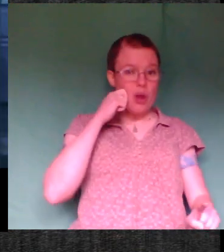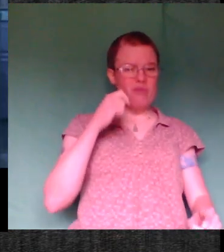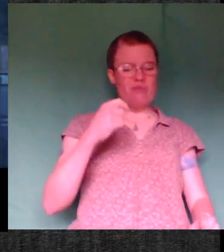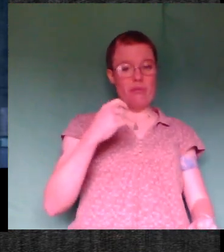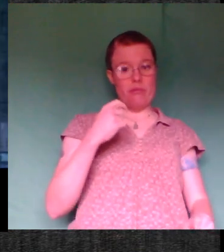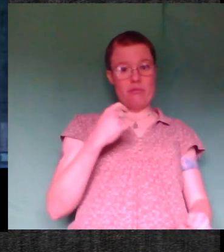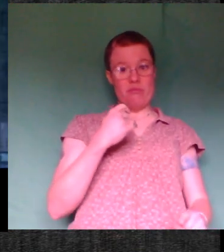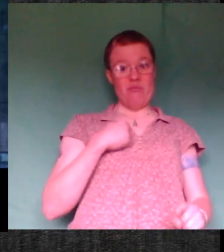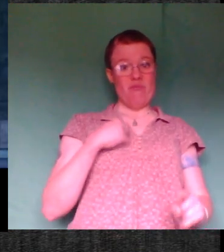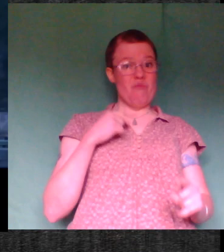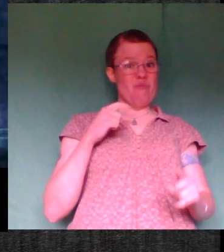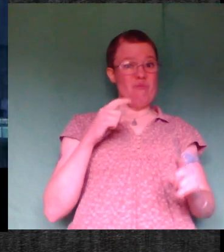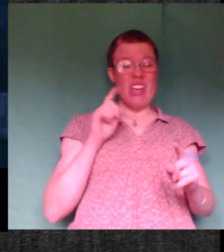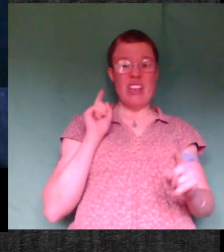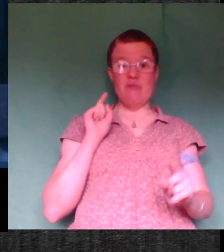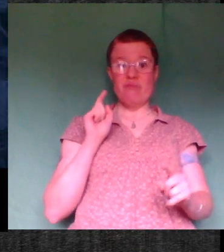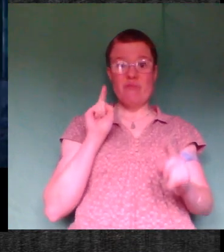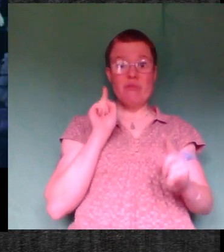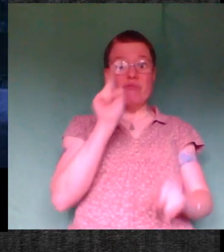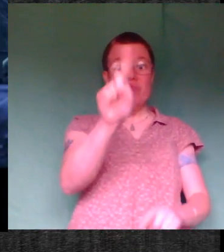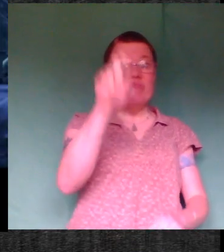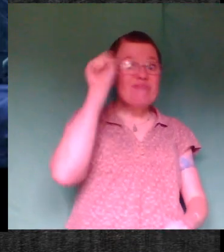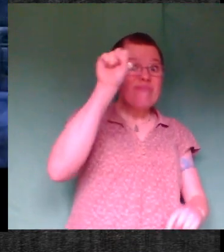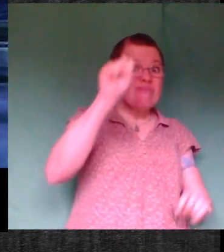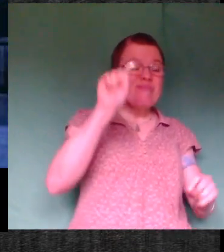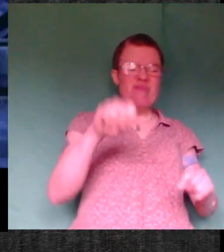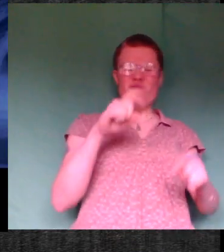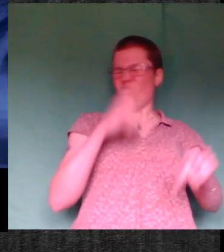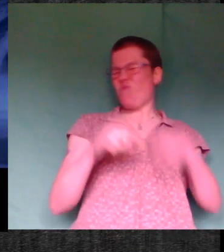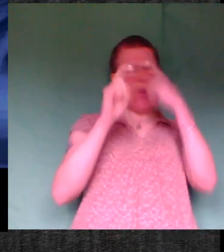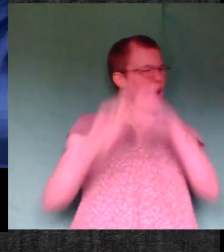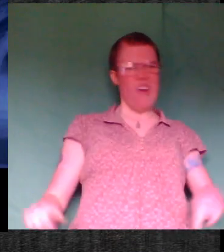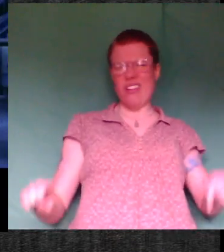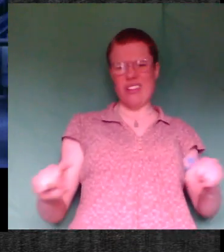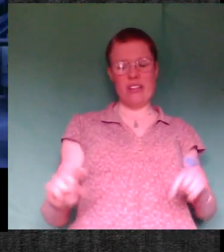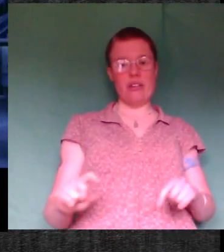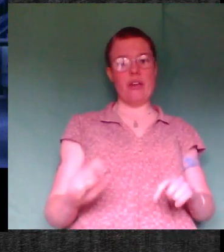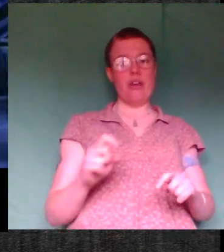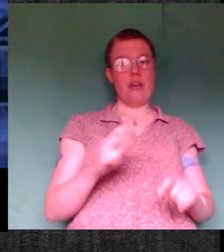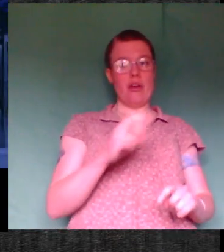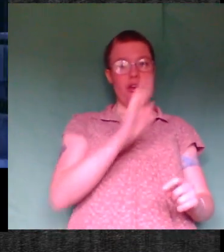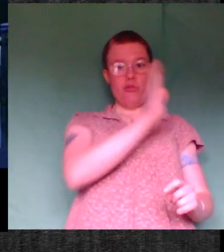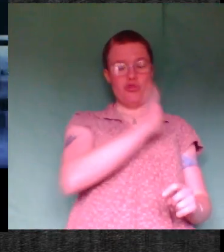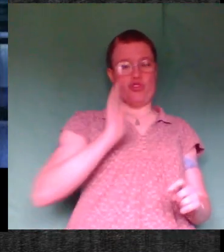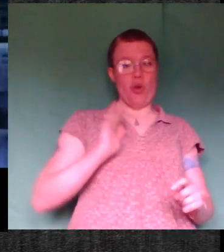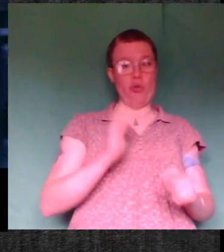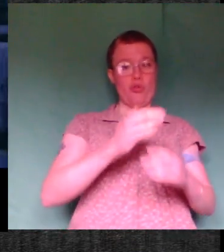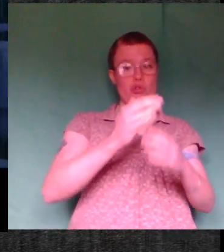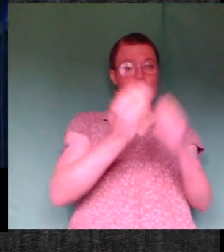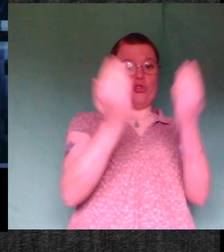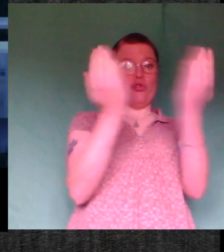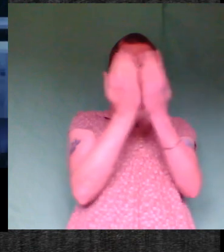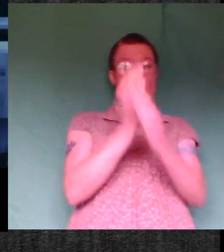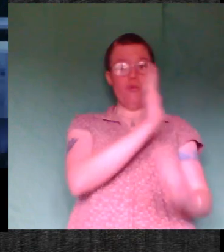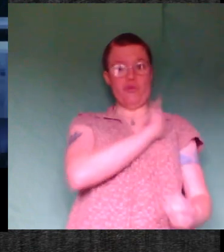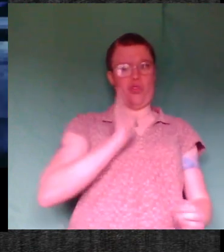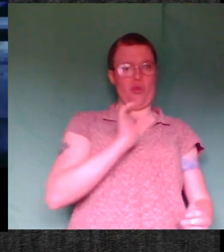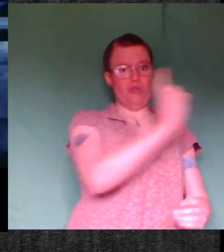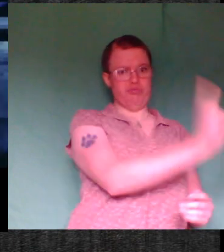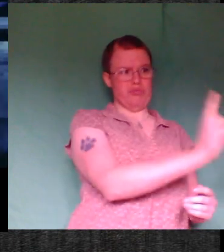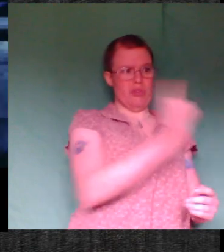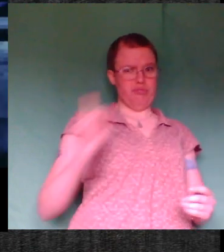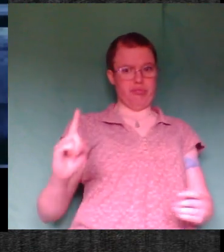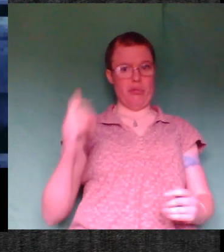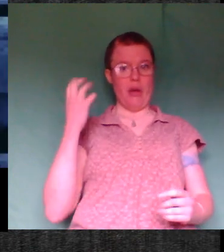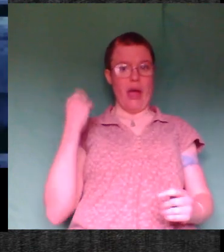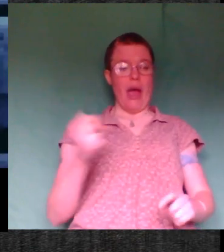in. There's one sentry on the left and one on the right. They're armed with 5.56ers and pineapples.